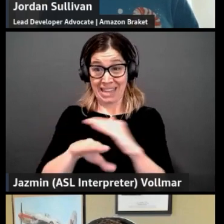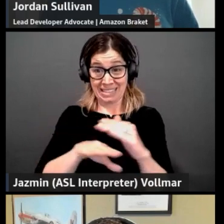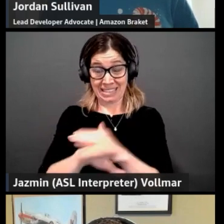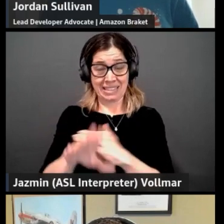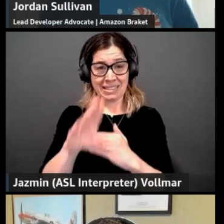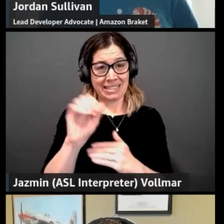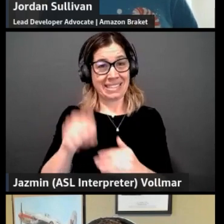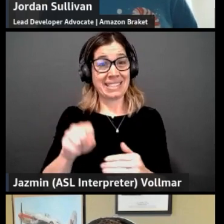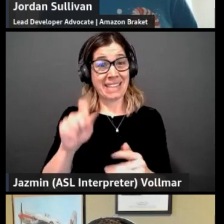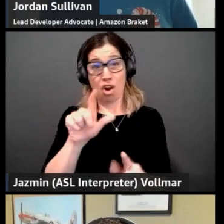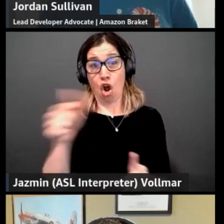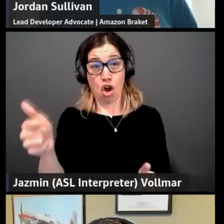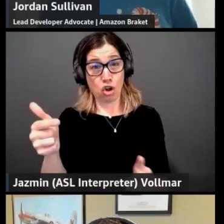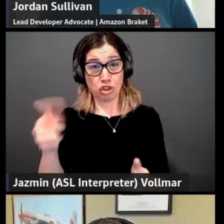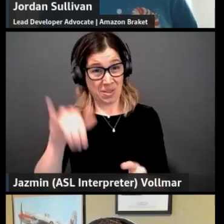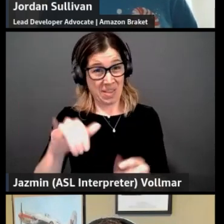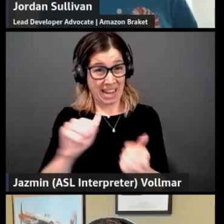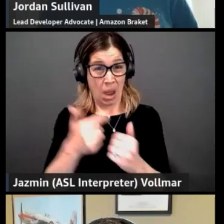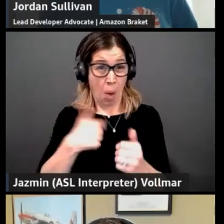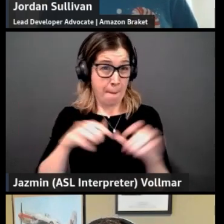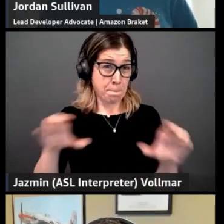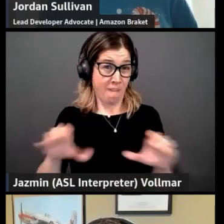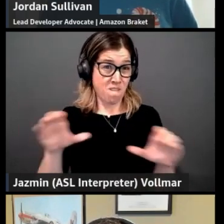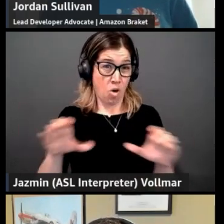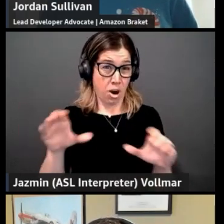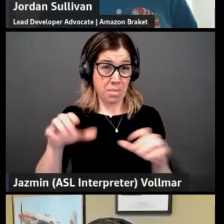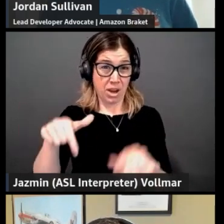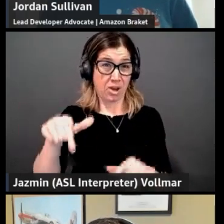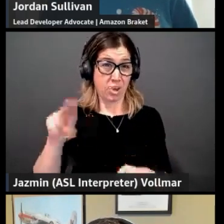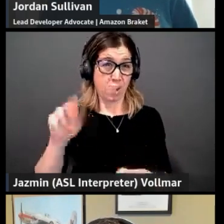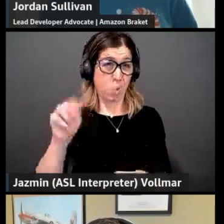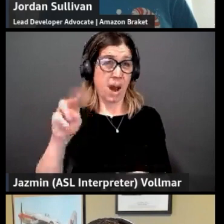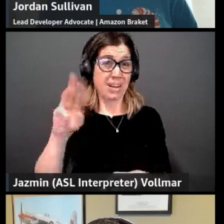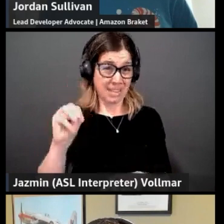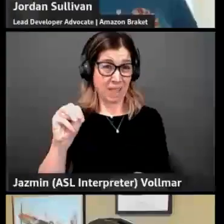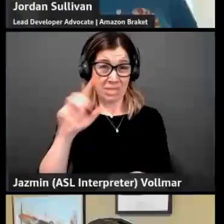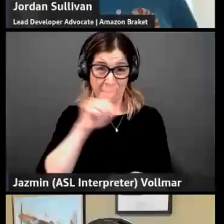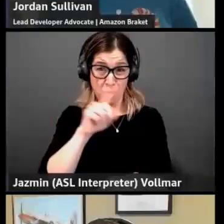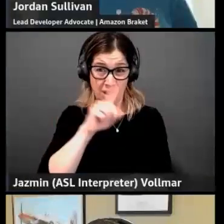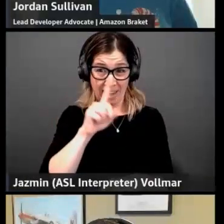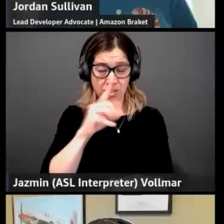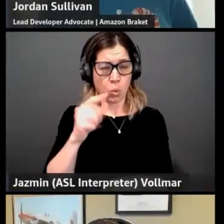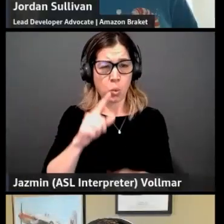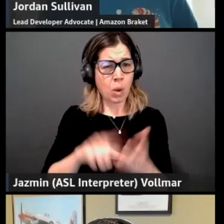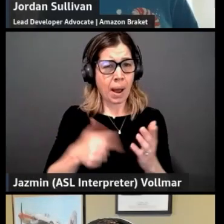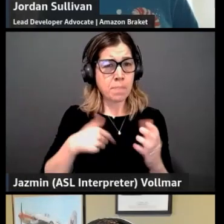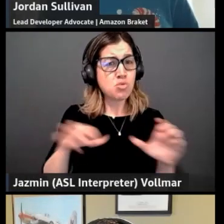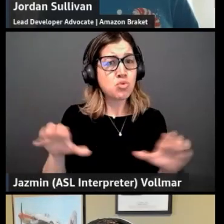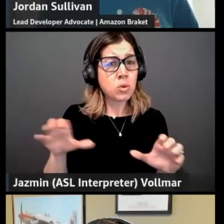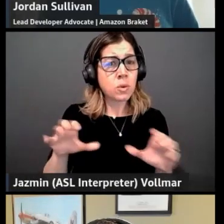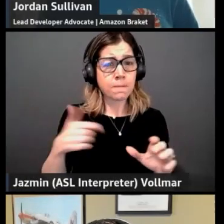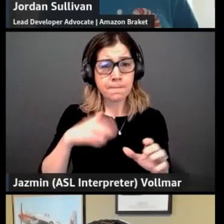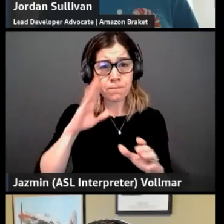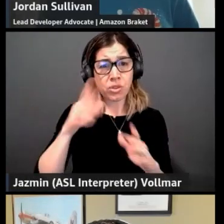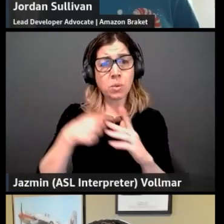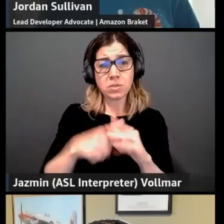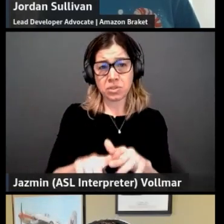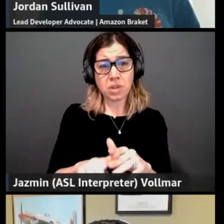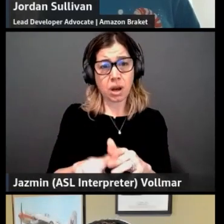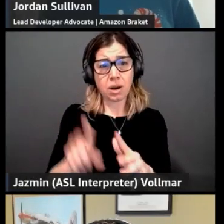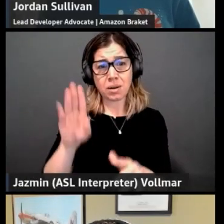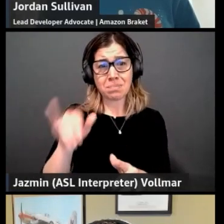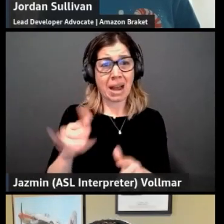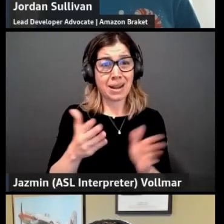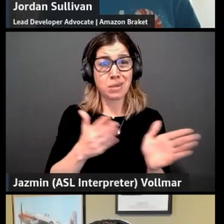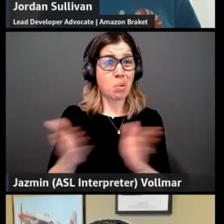way I'm performing a quantum simulation. And what I'm going to do is I'm going to start by just